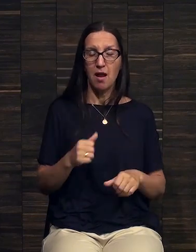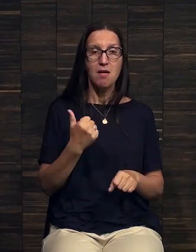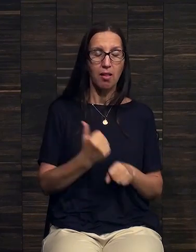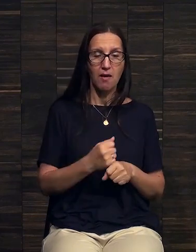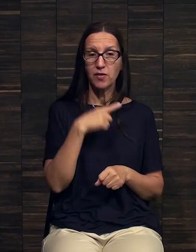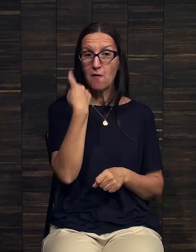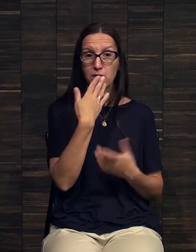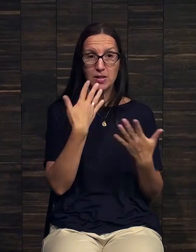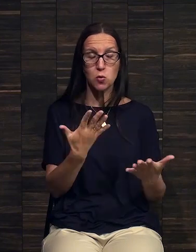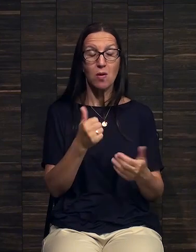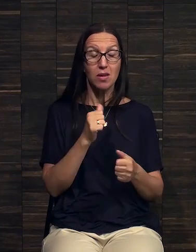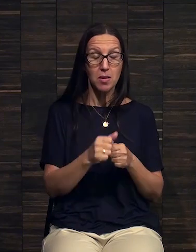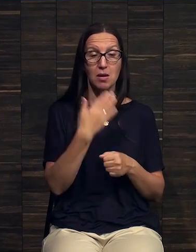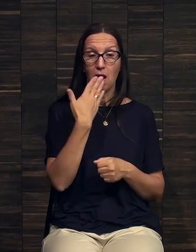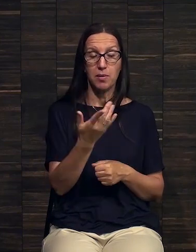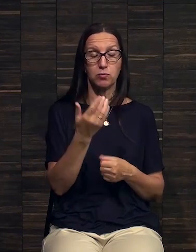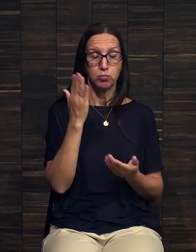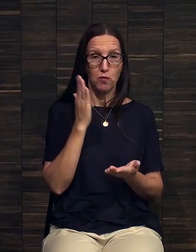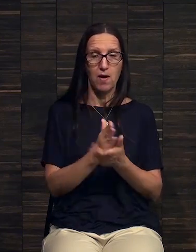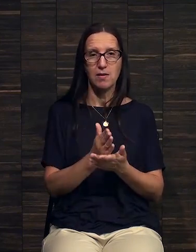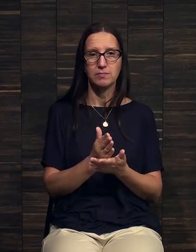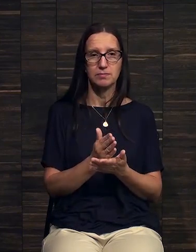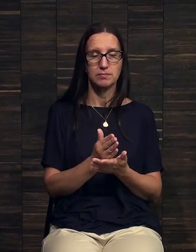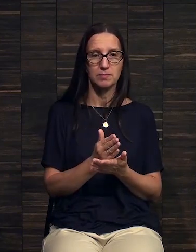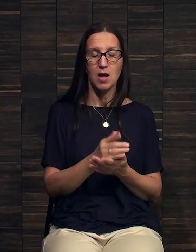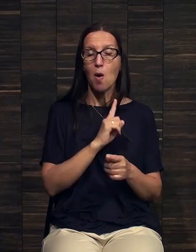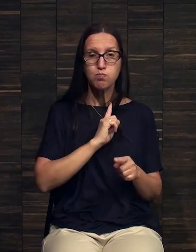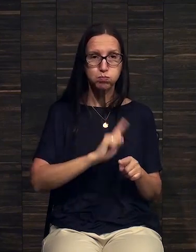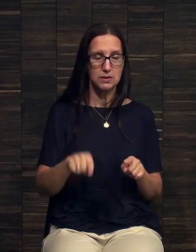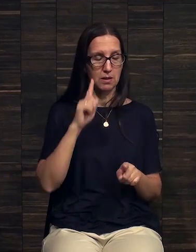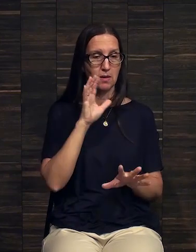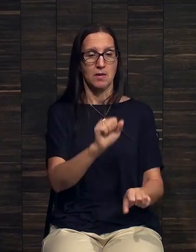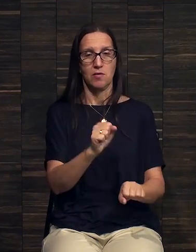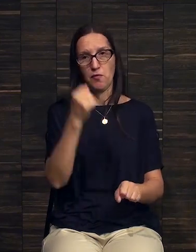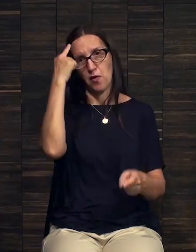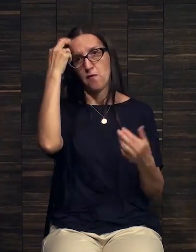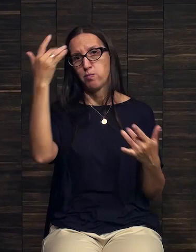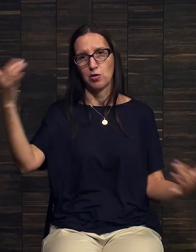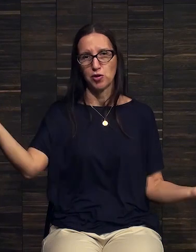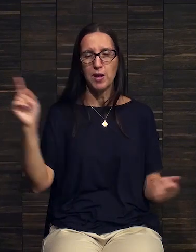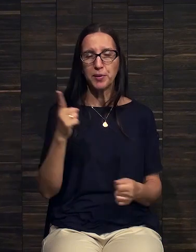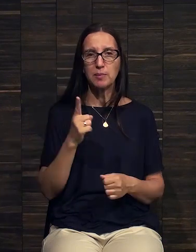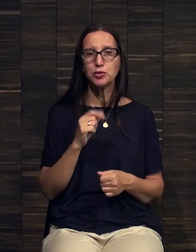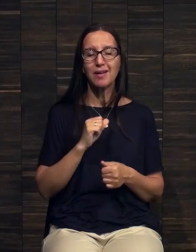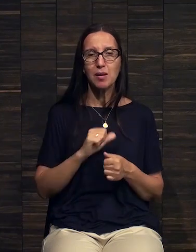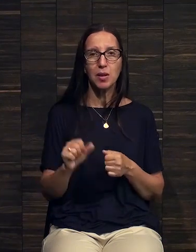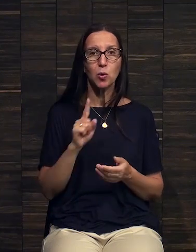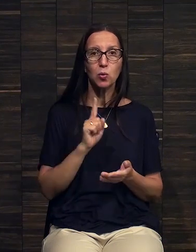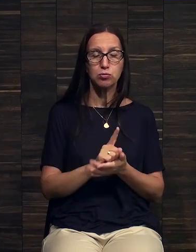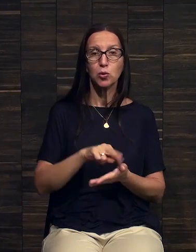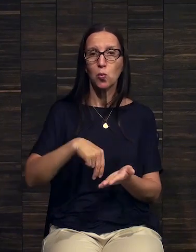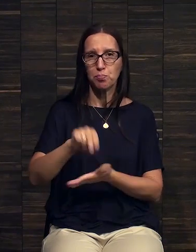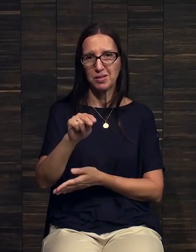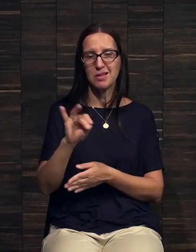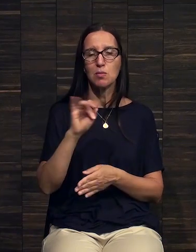situation. You just need to perceive it directly. You need to grab your